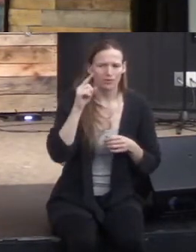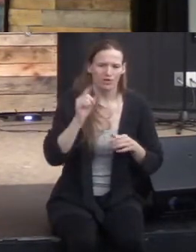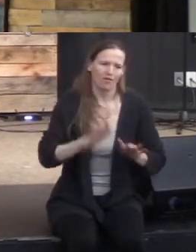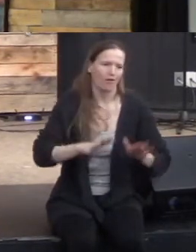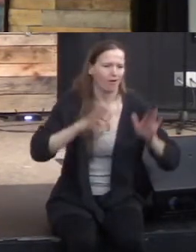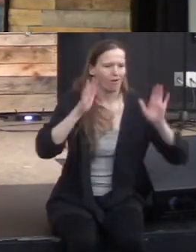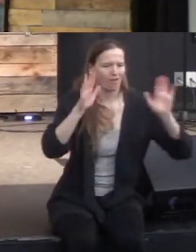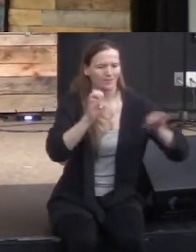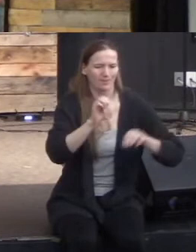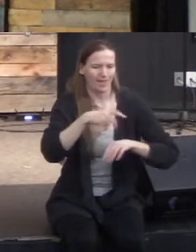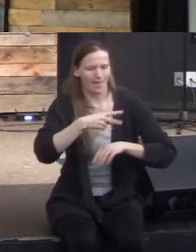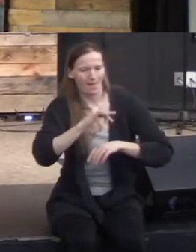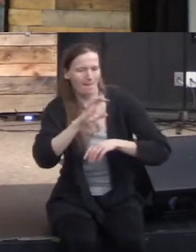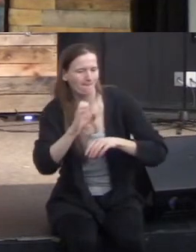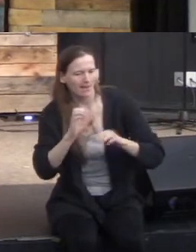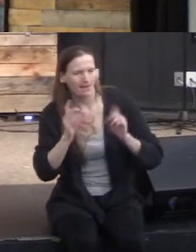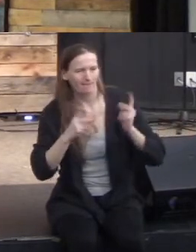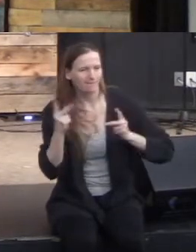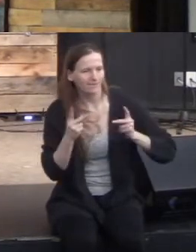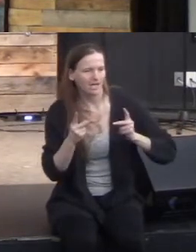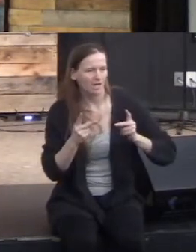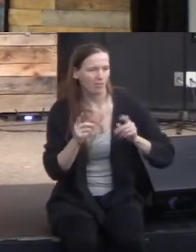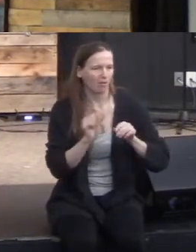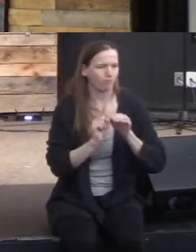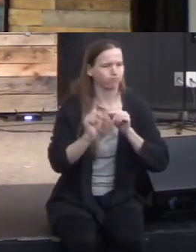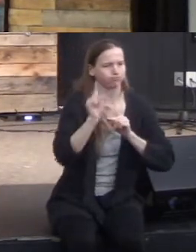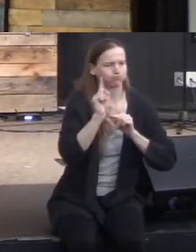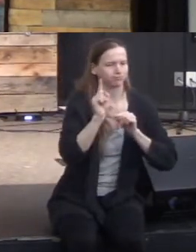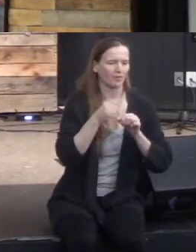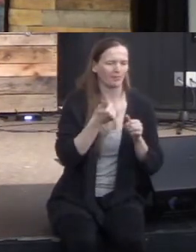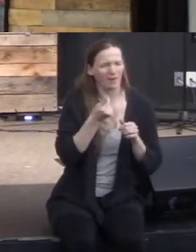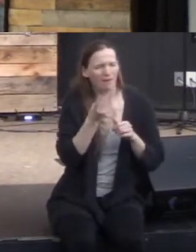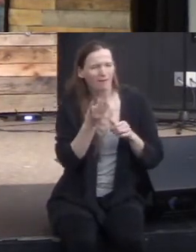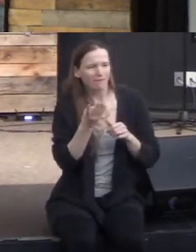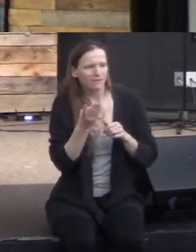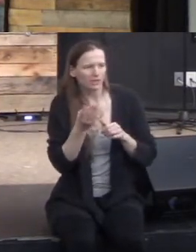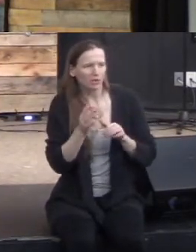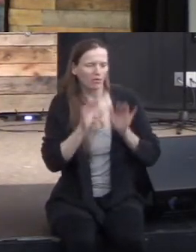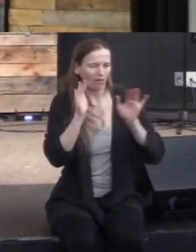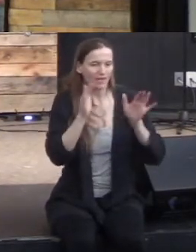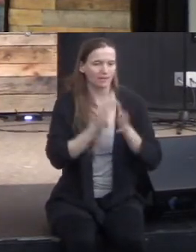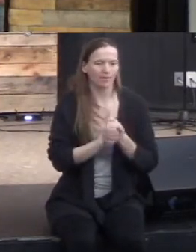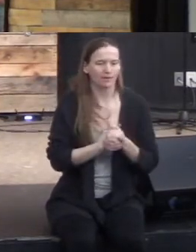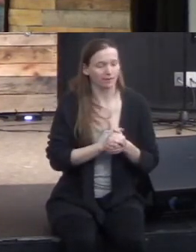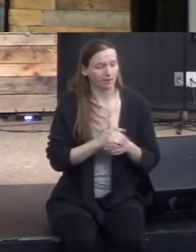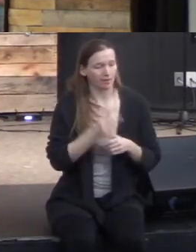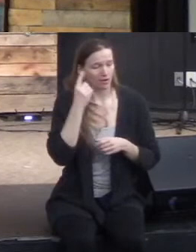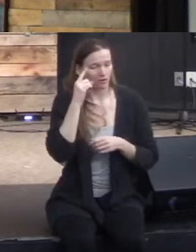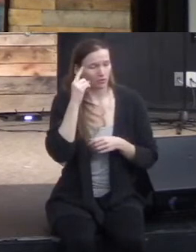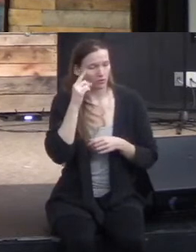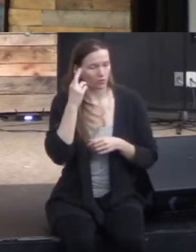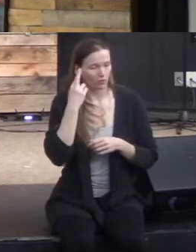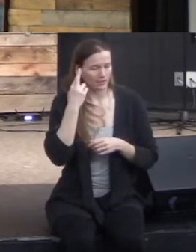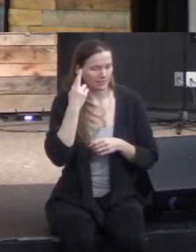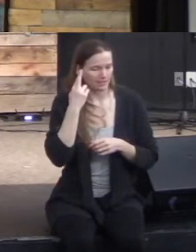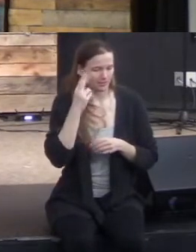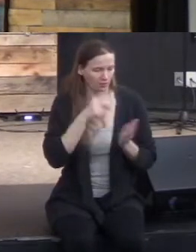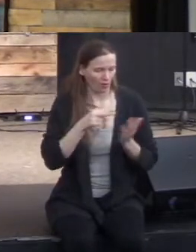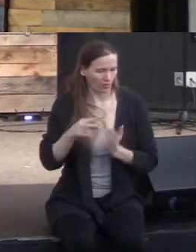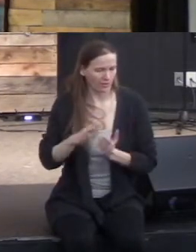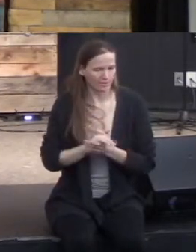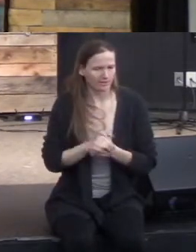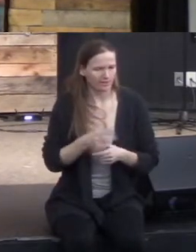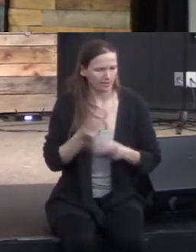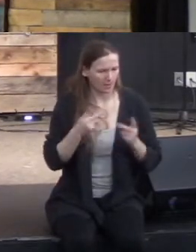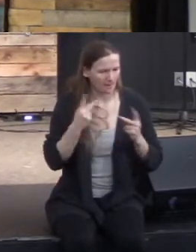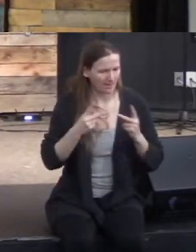like us dealing with circumstances very similar to ours. And I love this because this is how Jacob